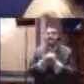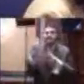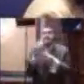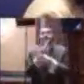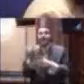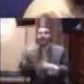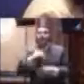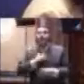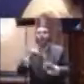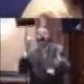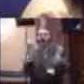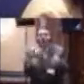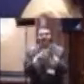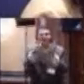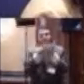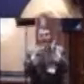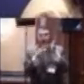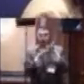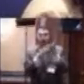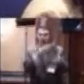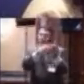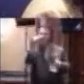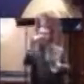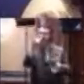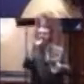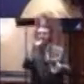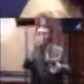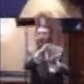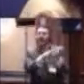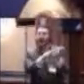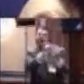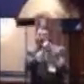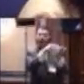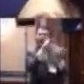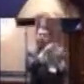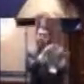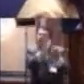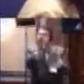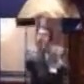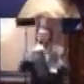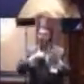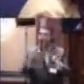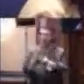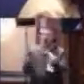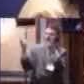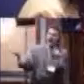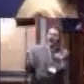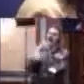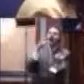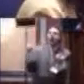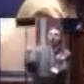that had entrenched what was considered petty apartheid. The major,